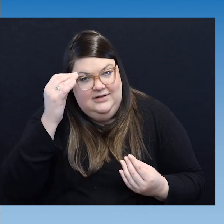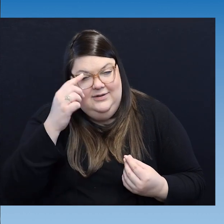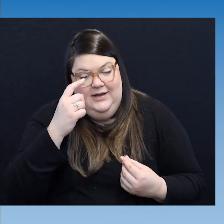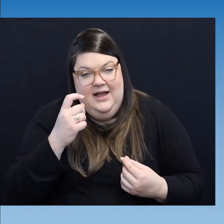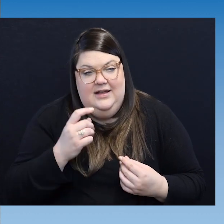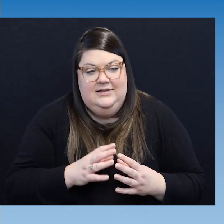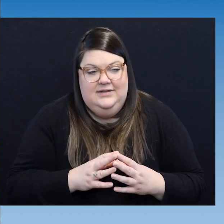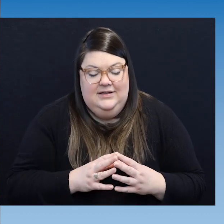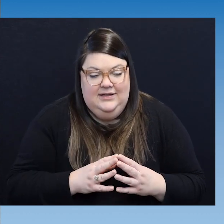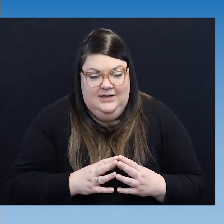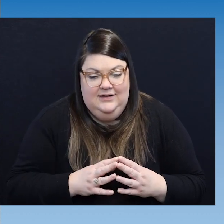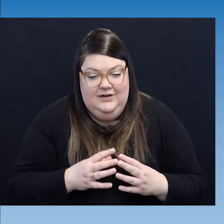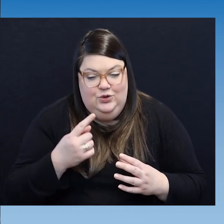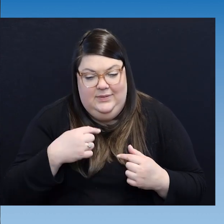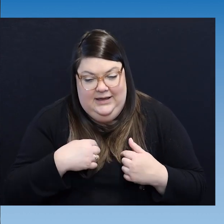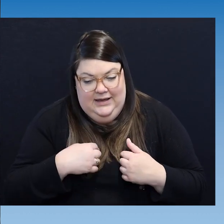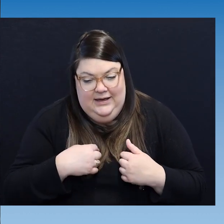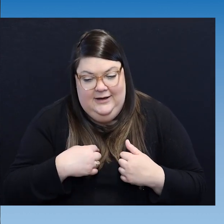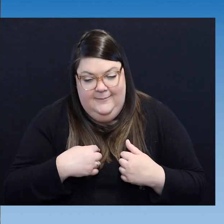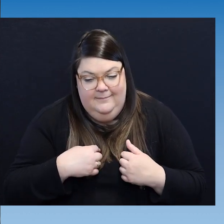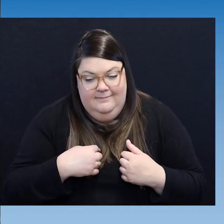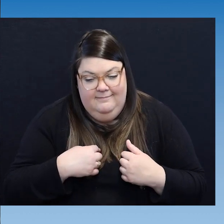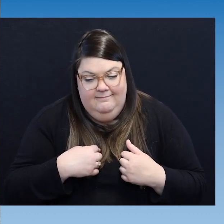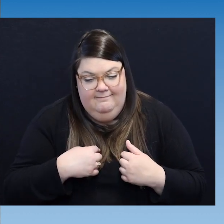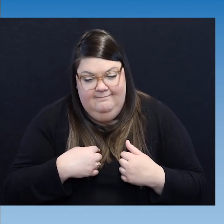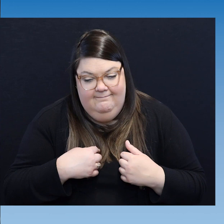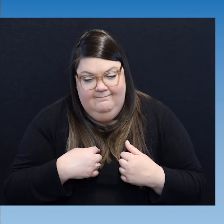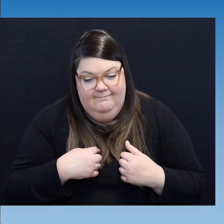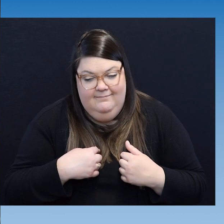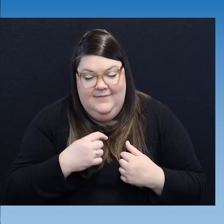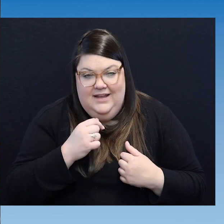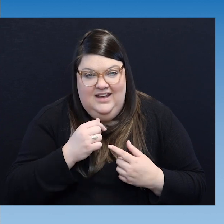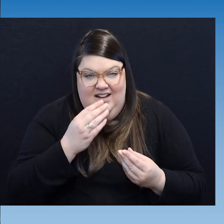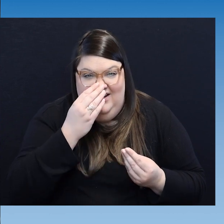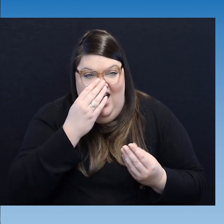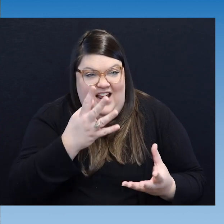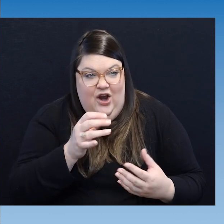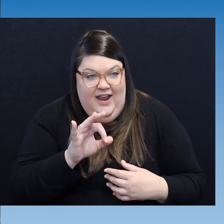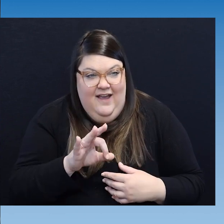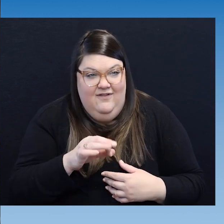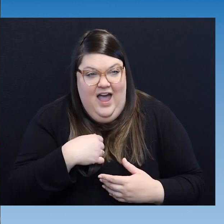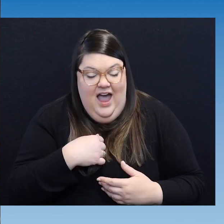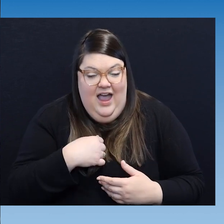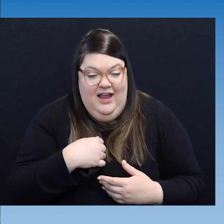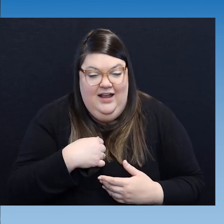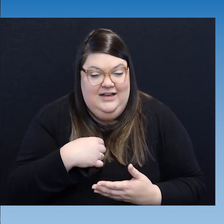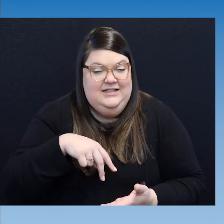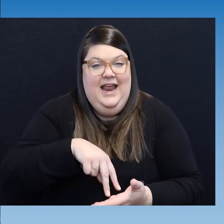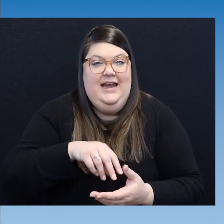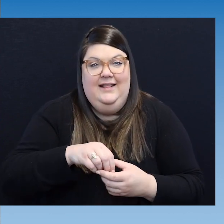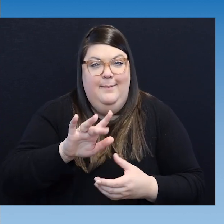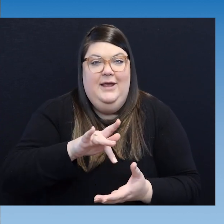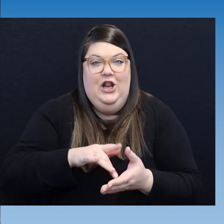because to me, you know, not caring if I stand out in the middle of the street